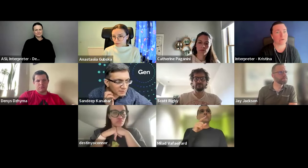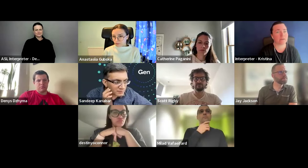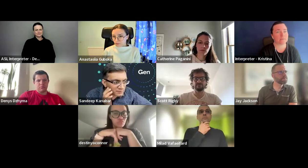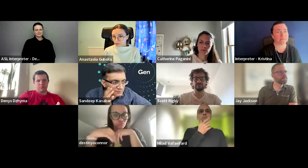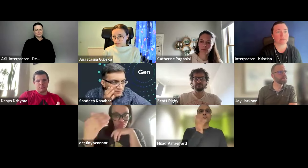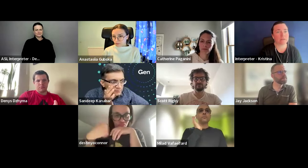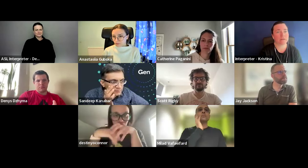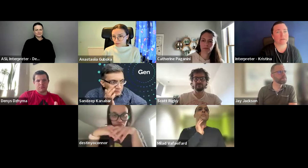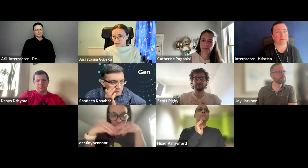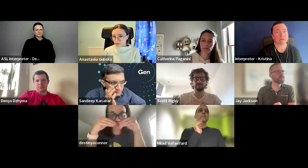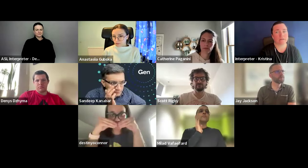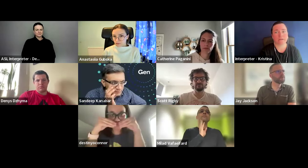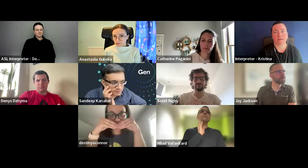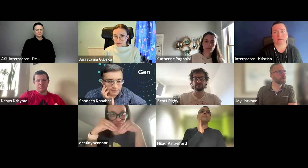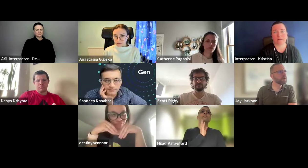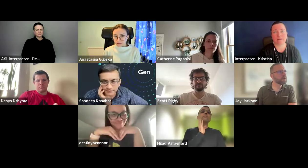Okay.